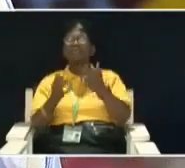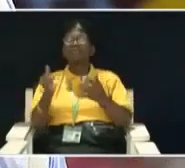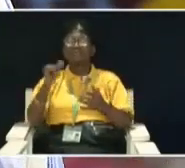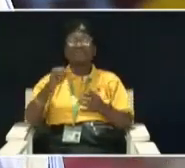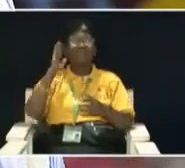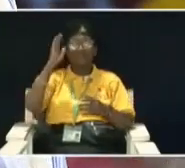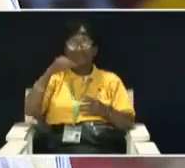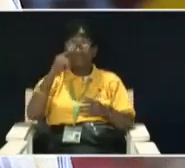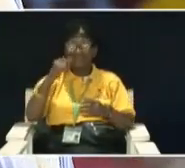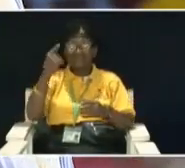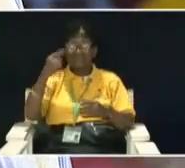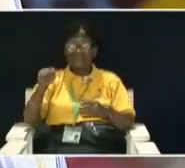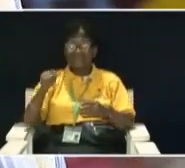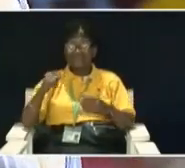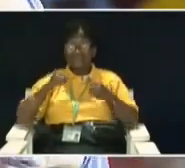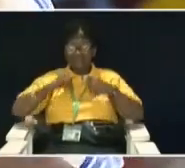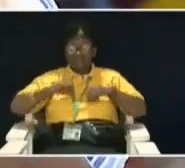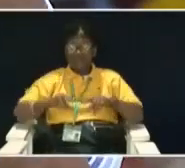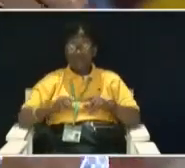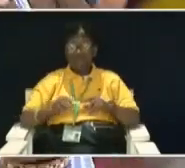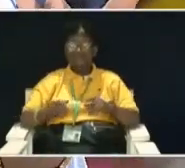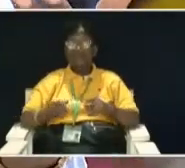fire.